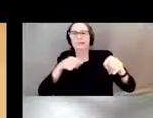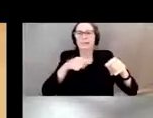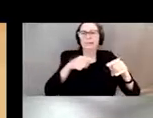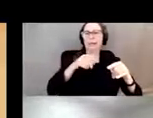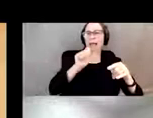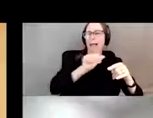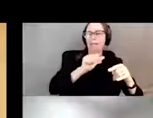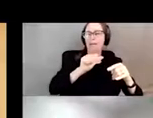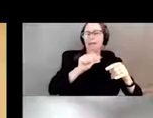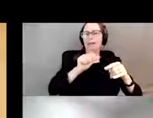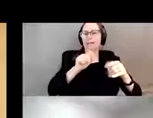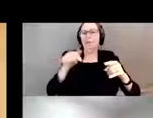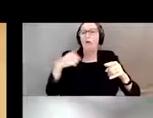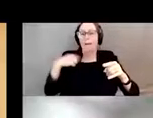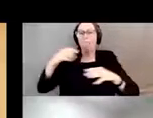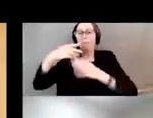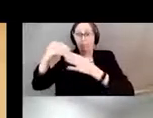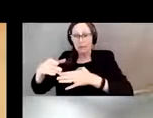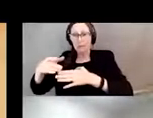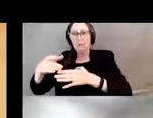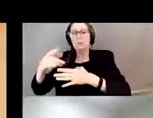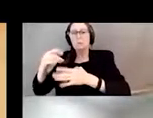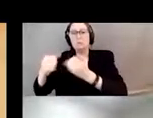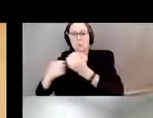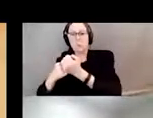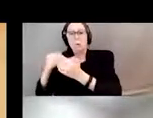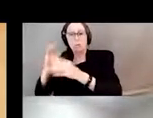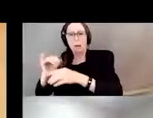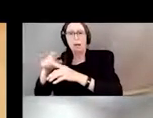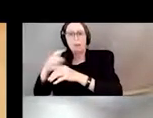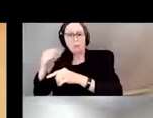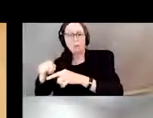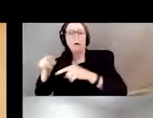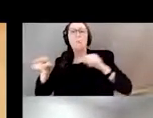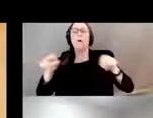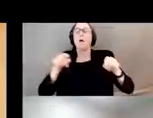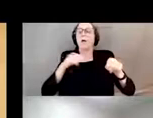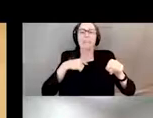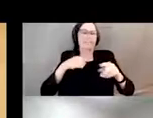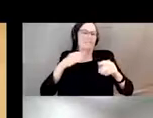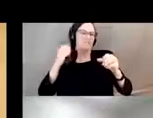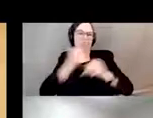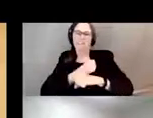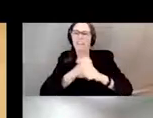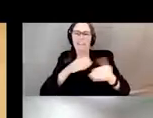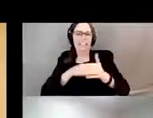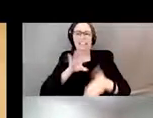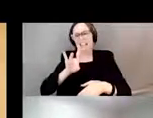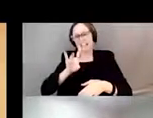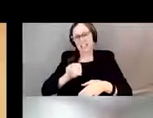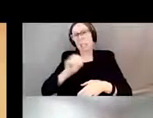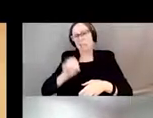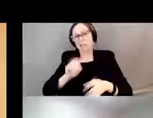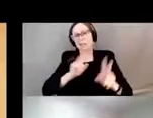Afghan Communist Party with the Soviets fighting against 80% of the population of the country. Okay. And